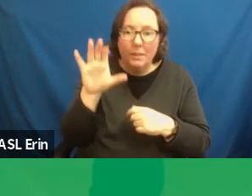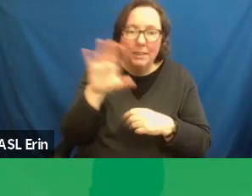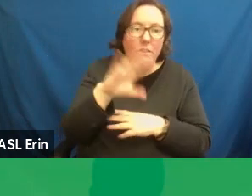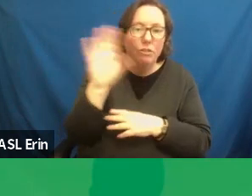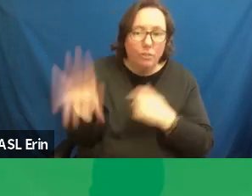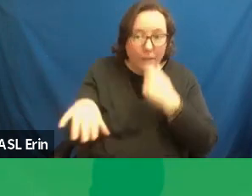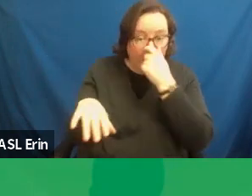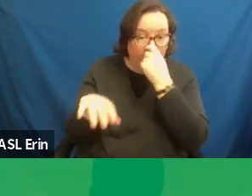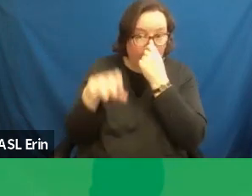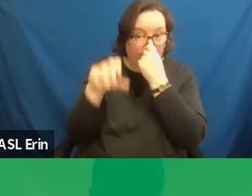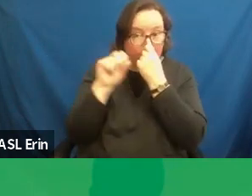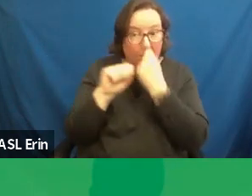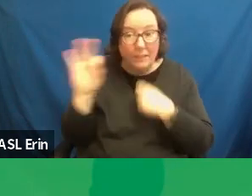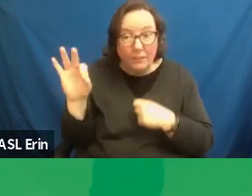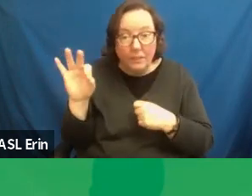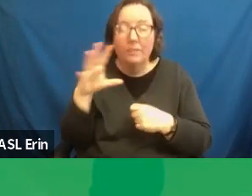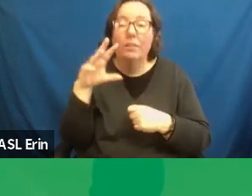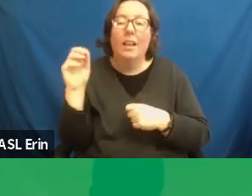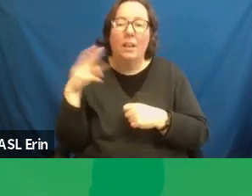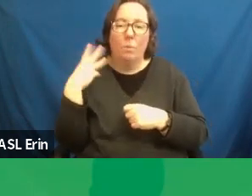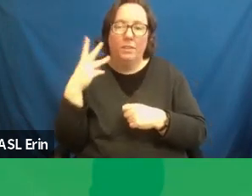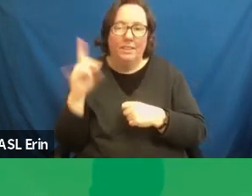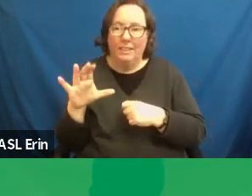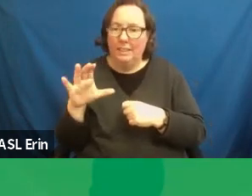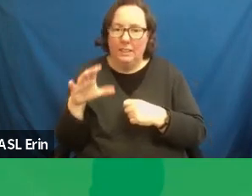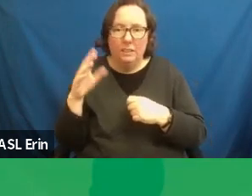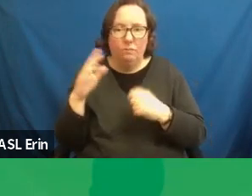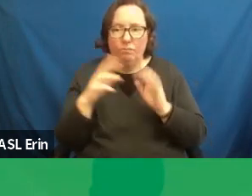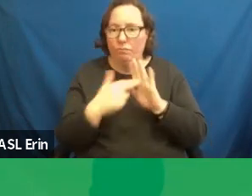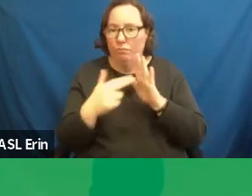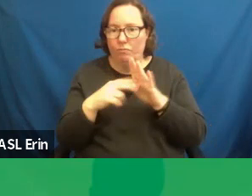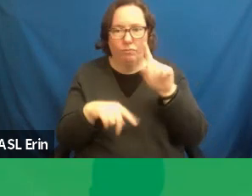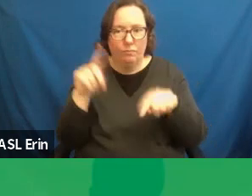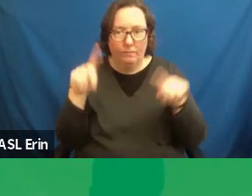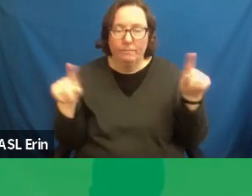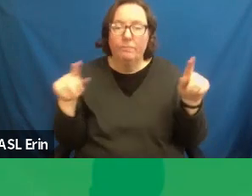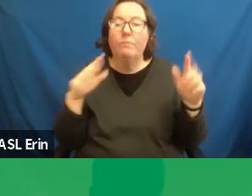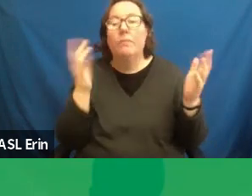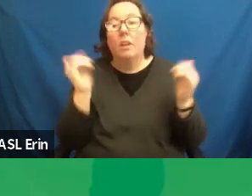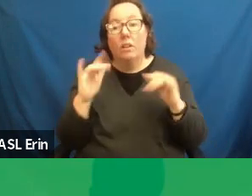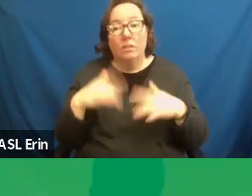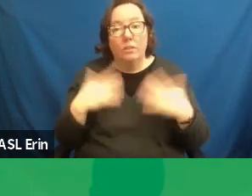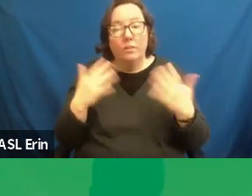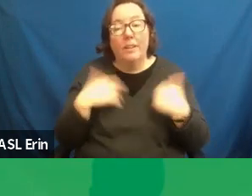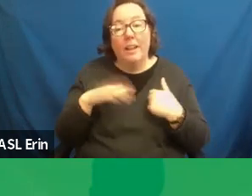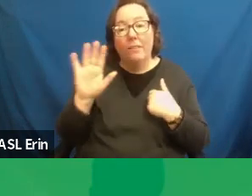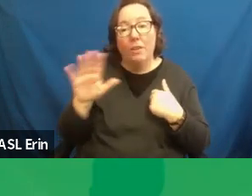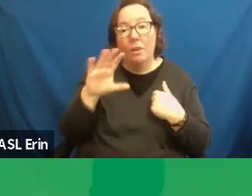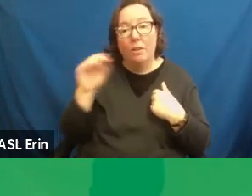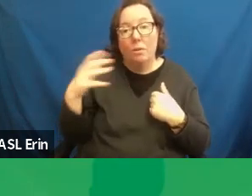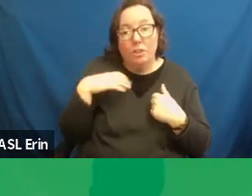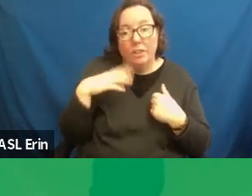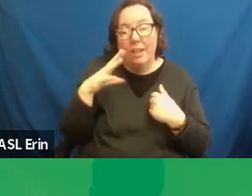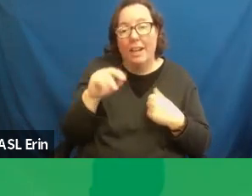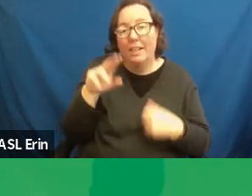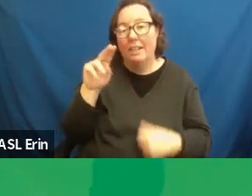Chicago, San Francisco, and in Washington, DC. We were also honored to have your co-chair and